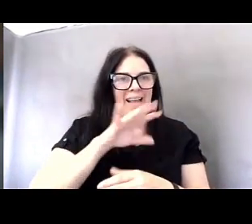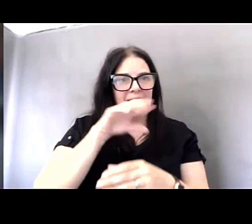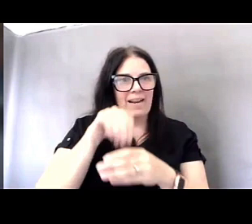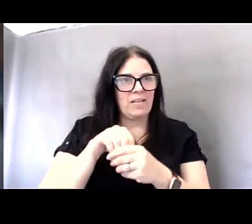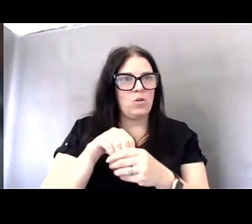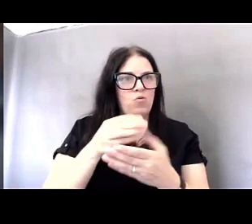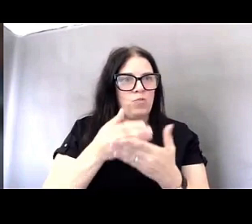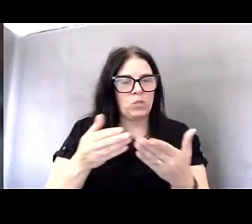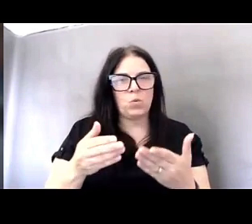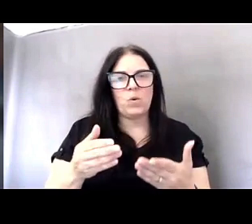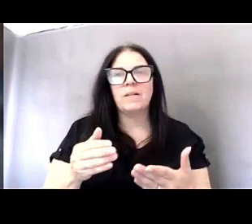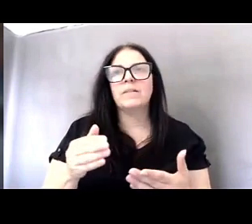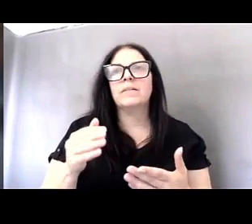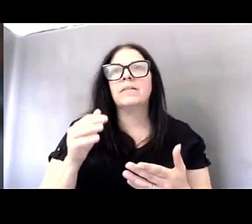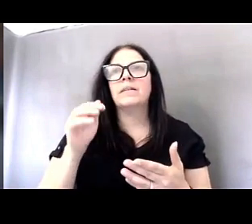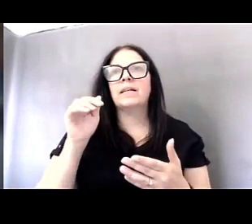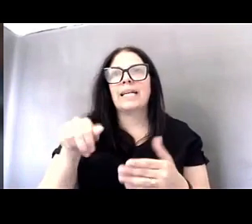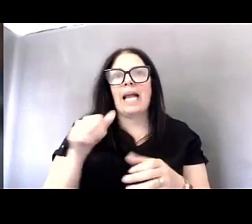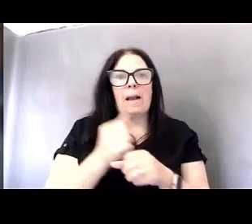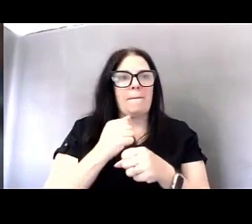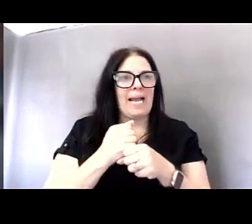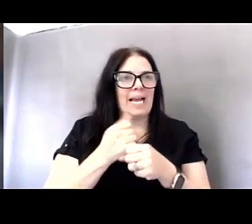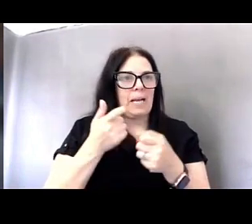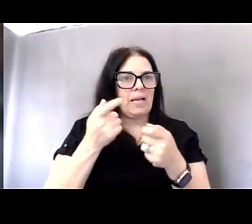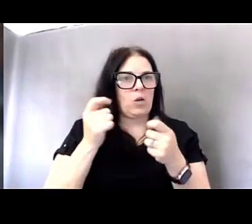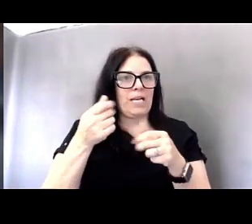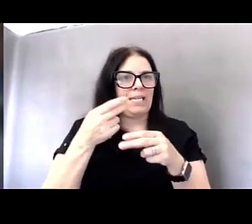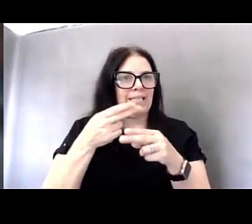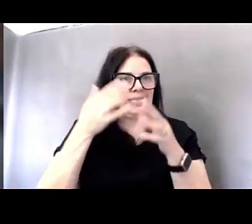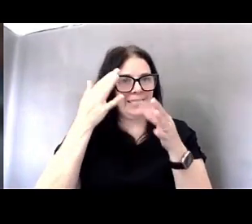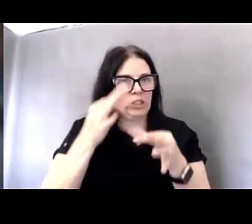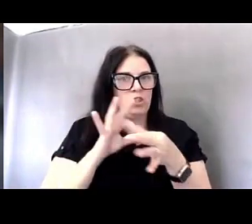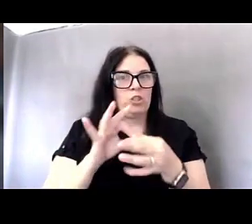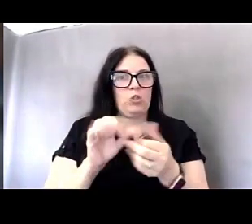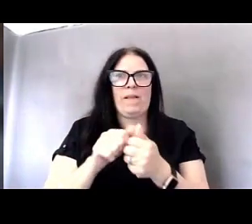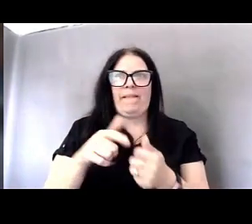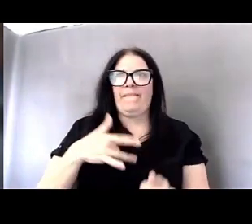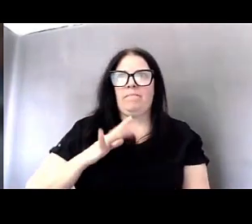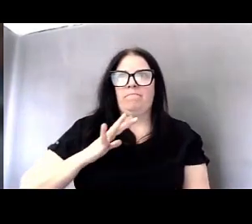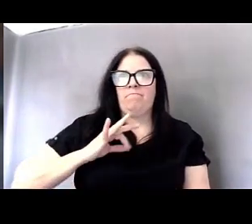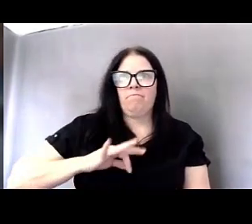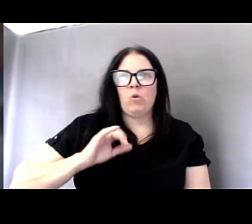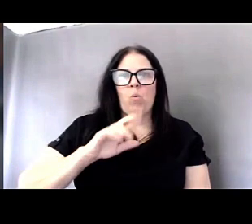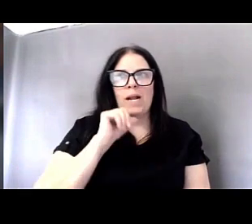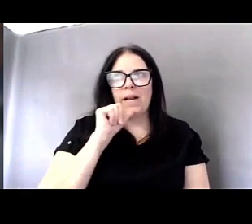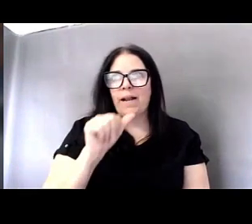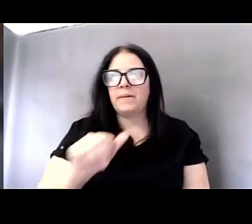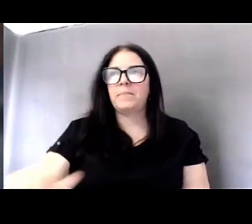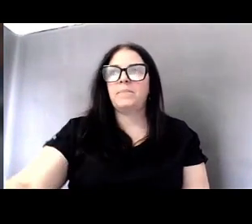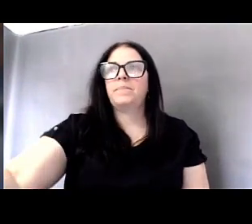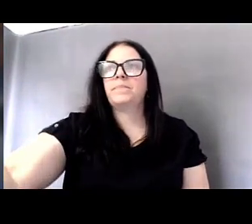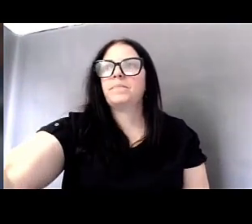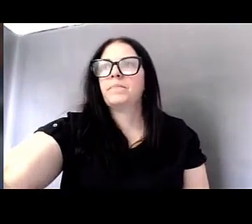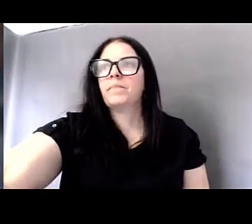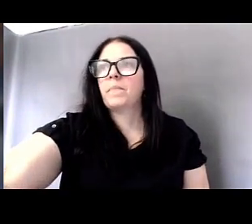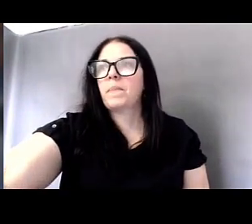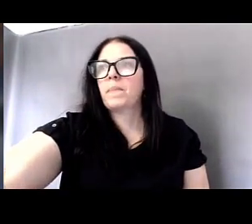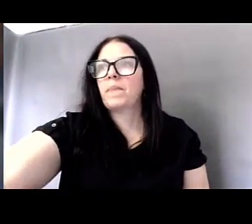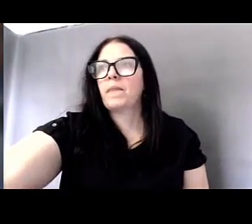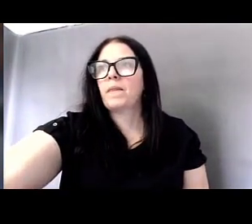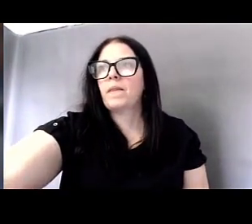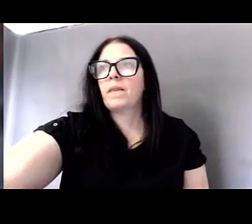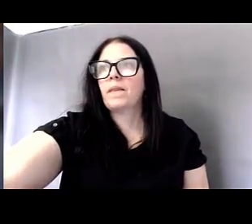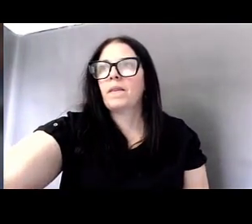resource, and you can make a quick decision about its usefulness. Every entry is